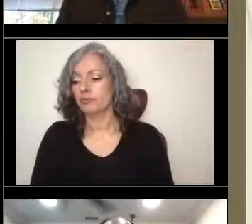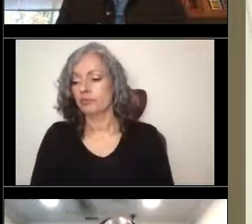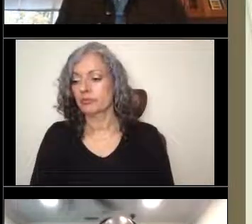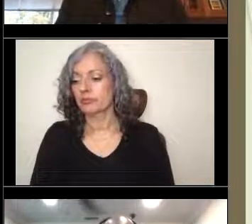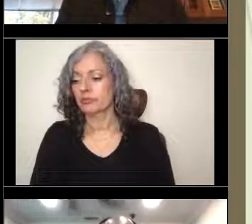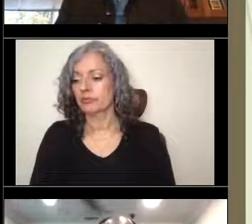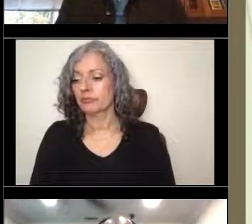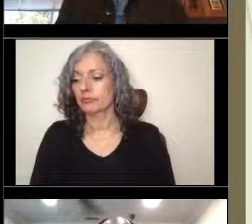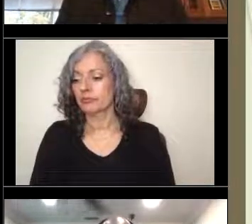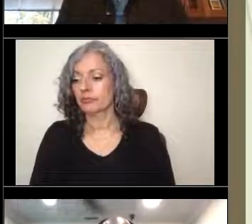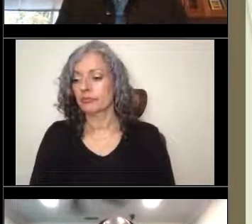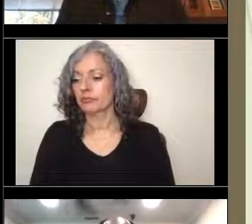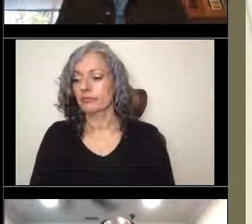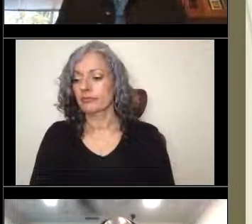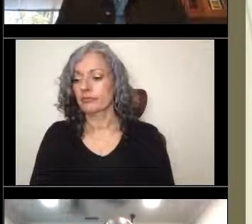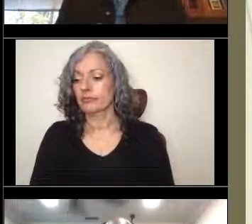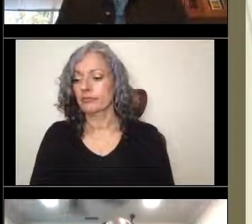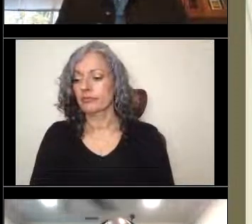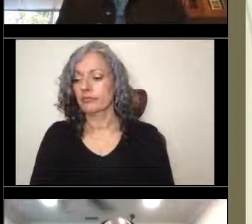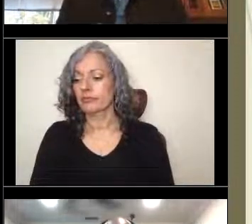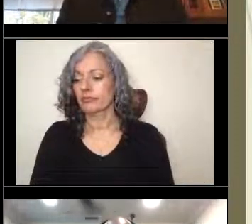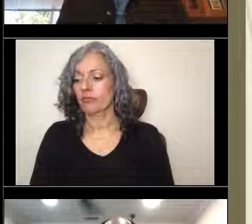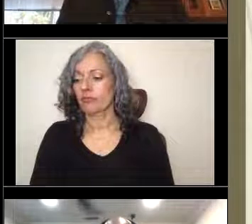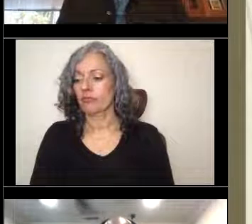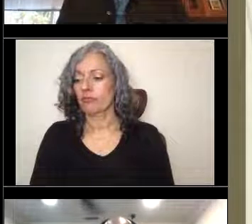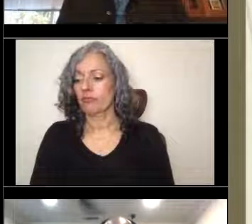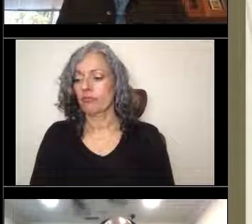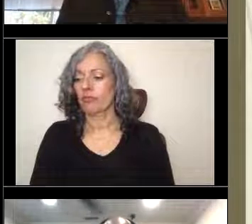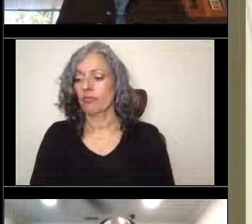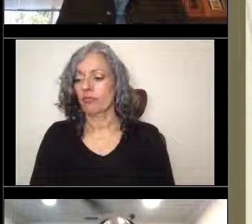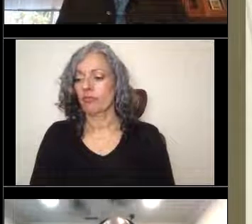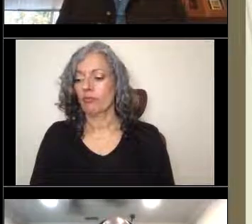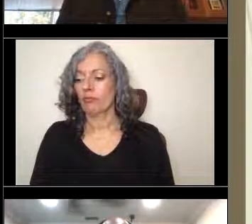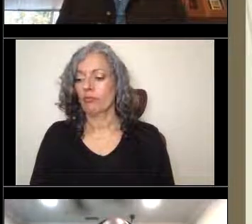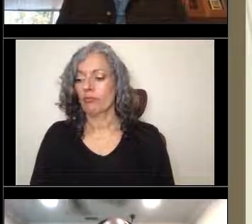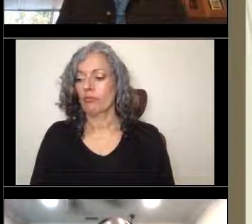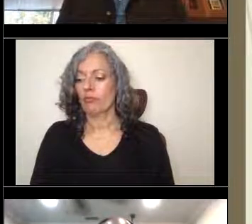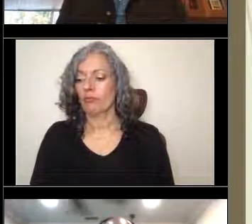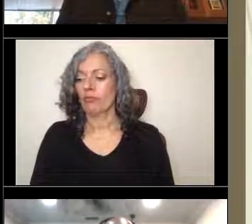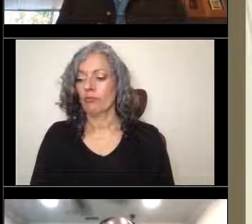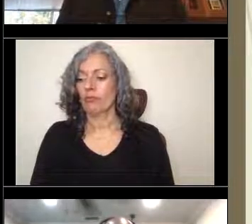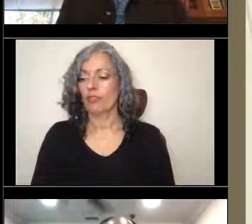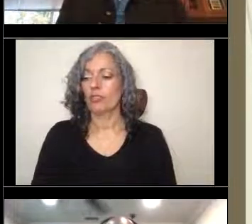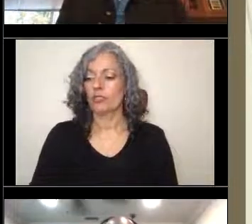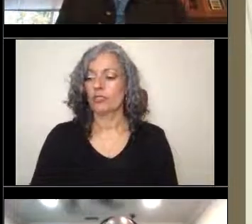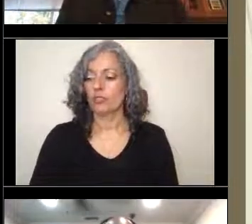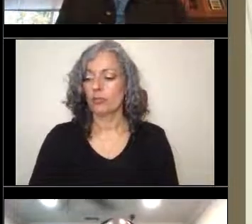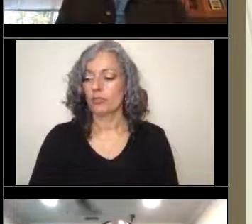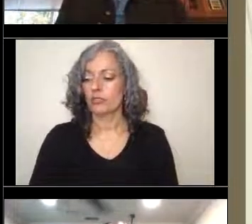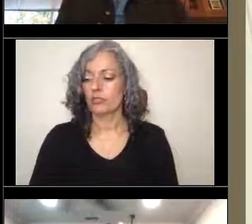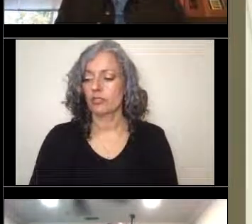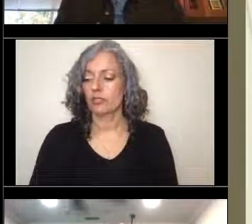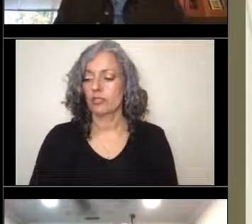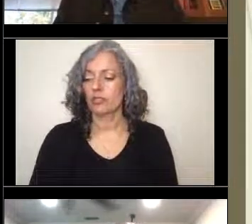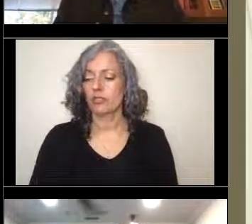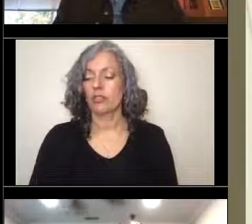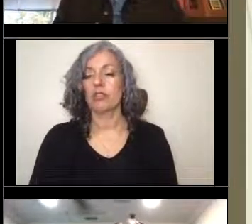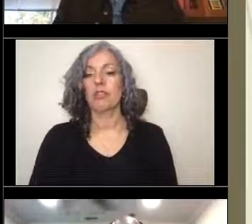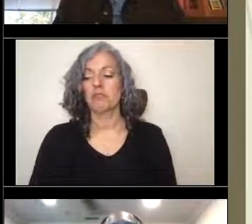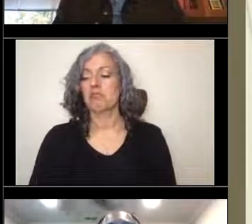Thank you, Commissioner Lugo. Marlon, do you want to speak to anything that the department has underway on this? Yeah,